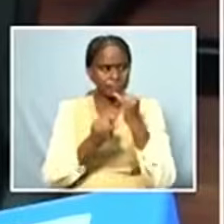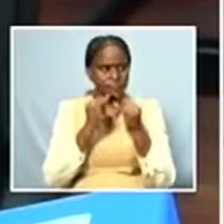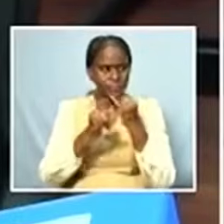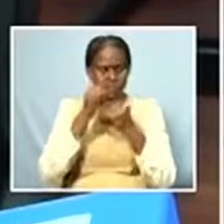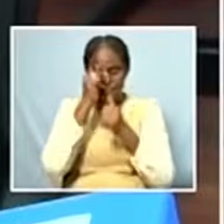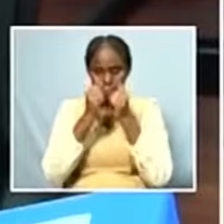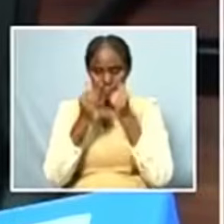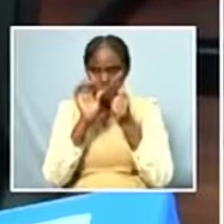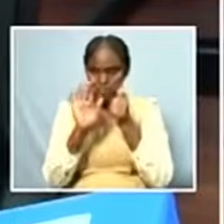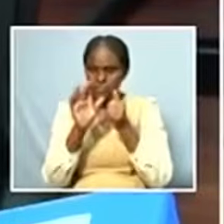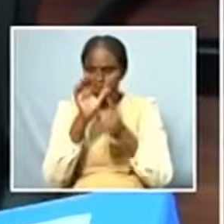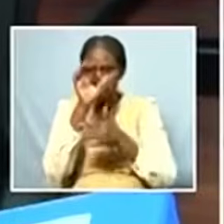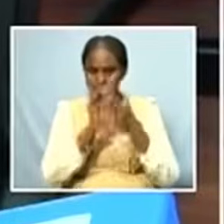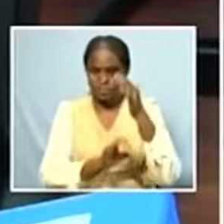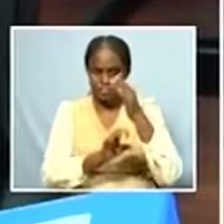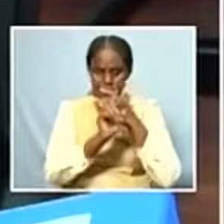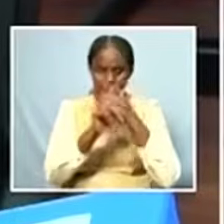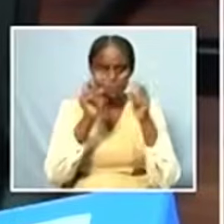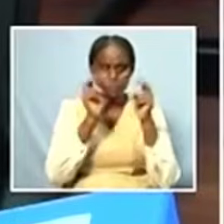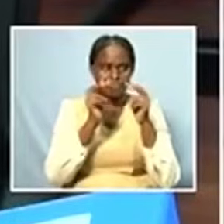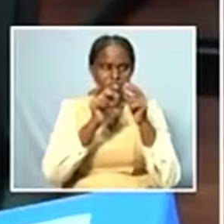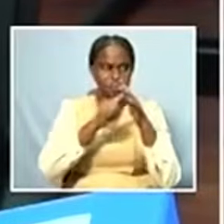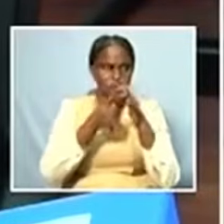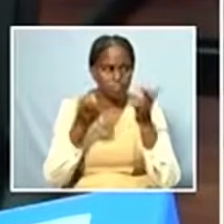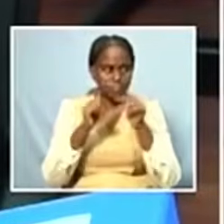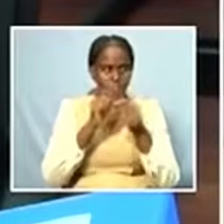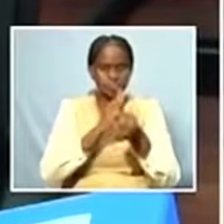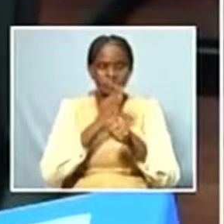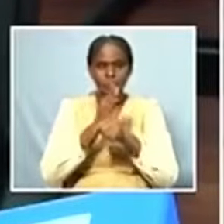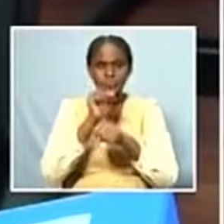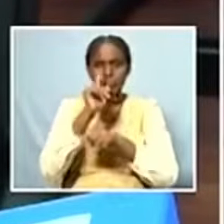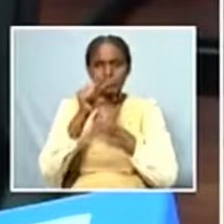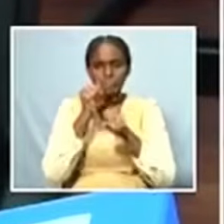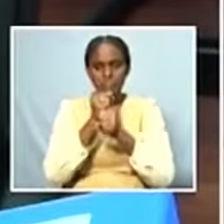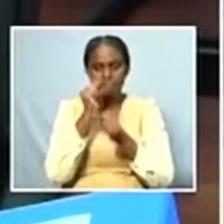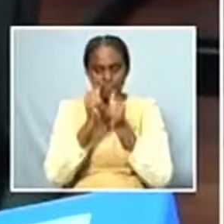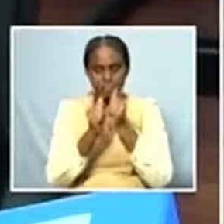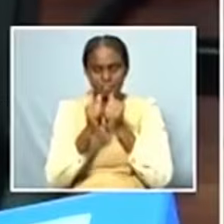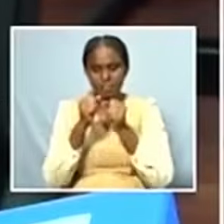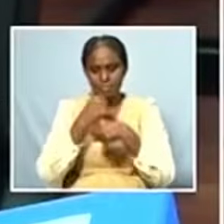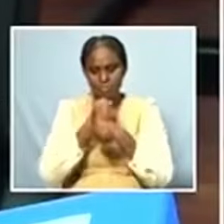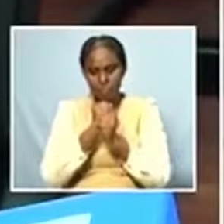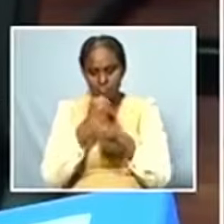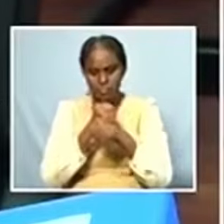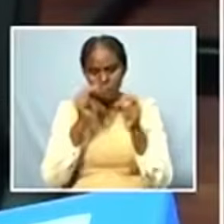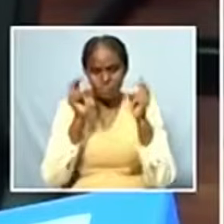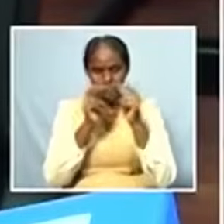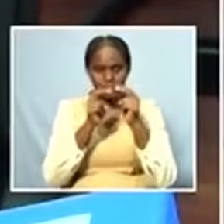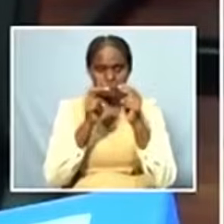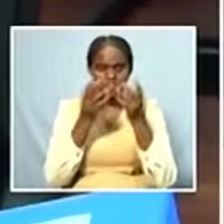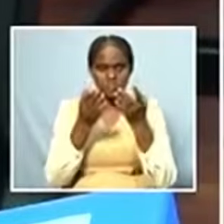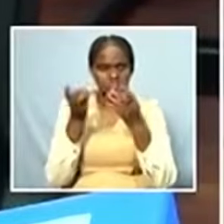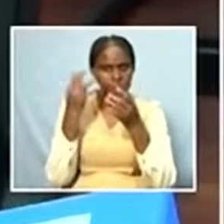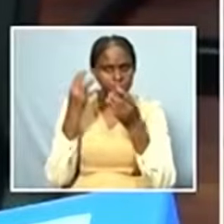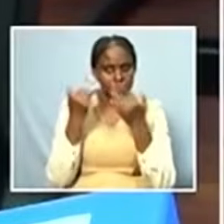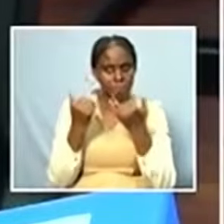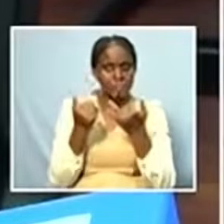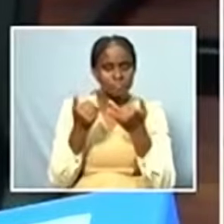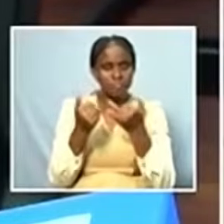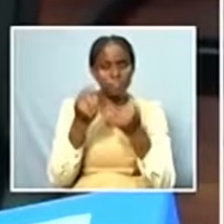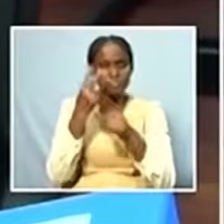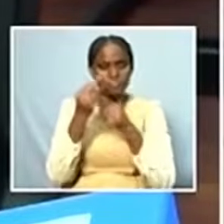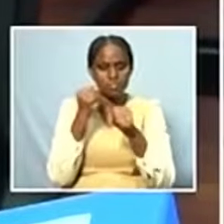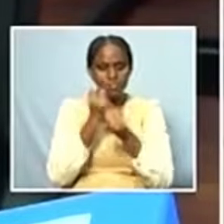because of that clause, the contract started after 1 year, so which made that the contract was now a